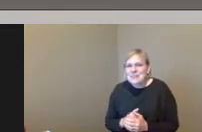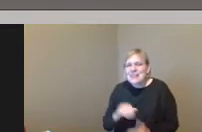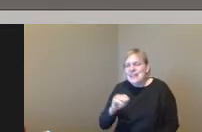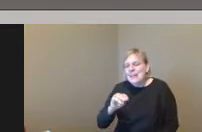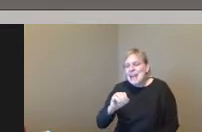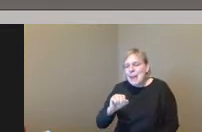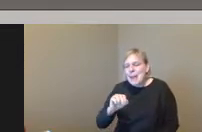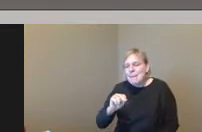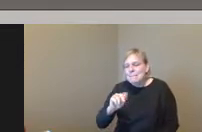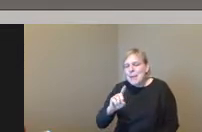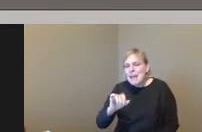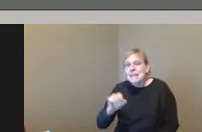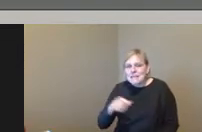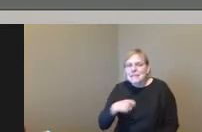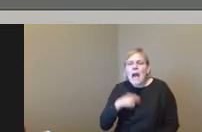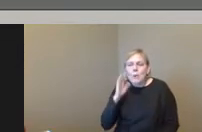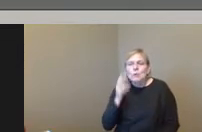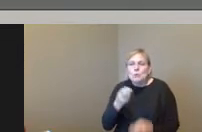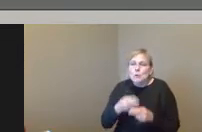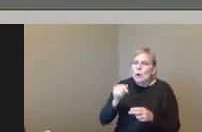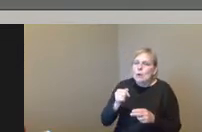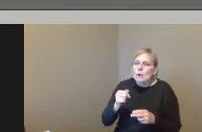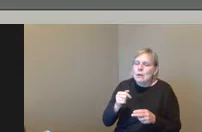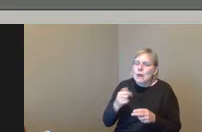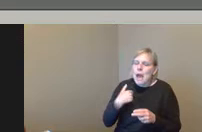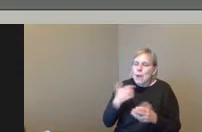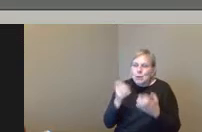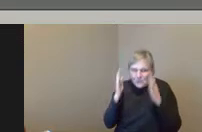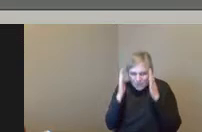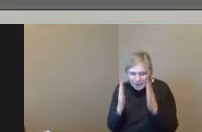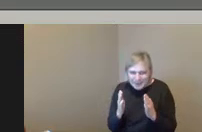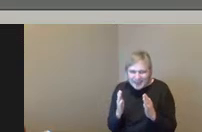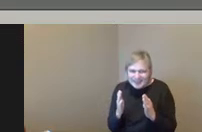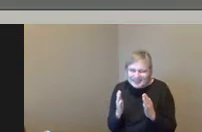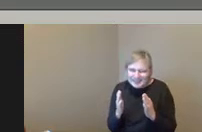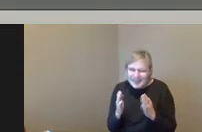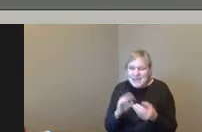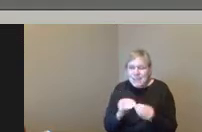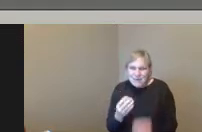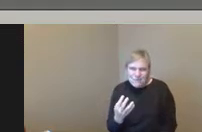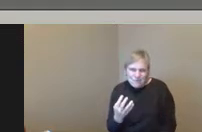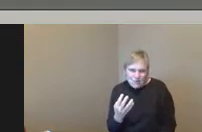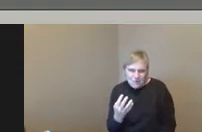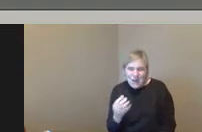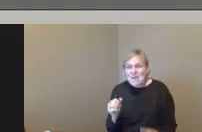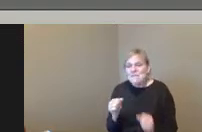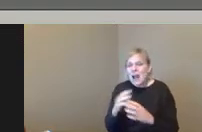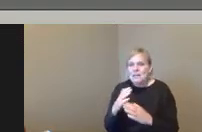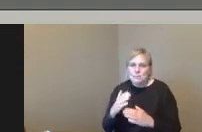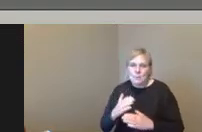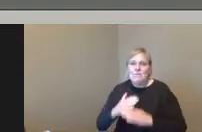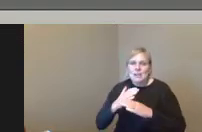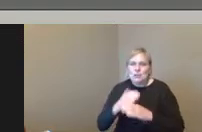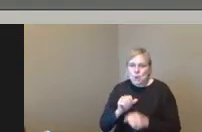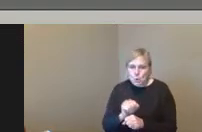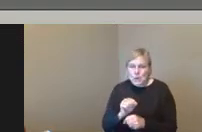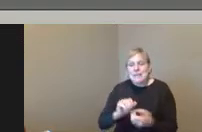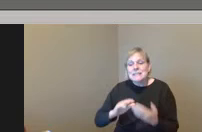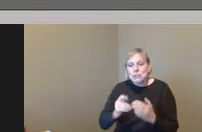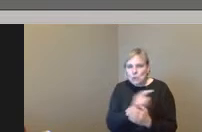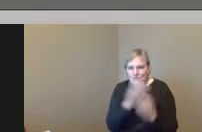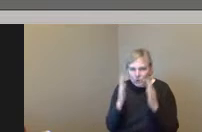Yep, this is Mandy. I'll try and be shorter this time. I wanted to focus on number 4 as a violent prevention work that the city